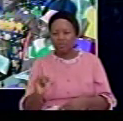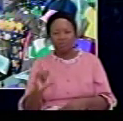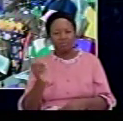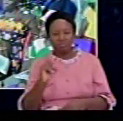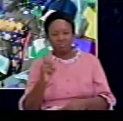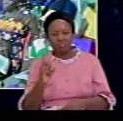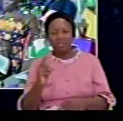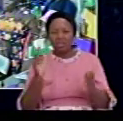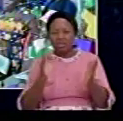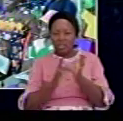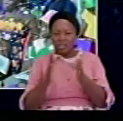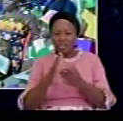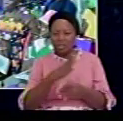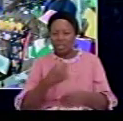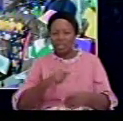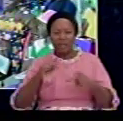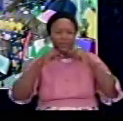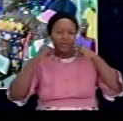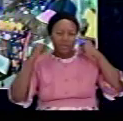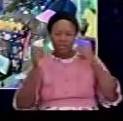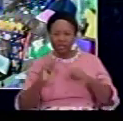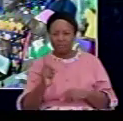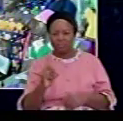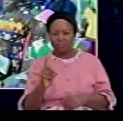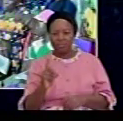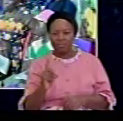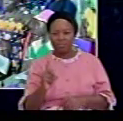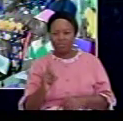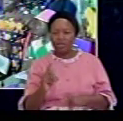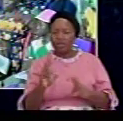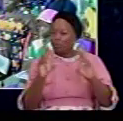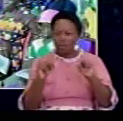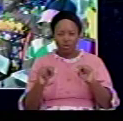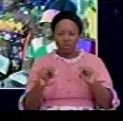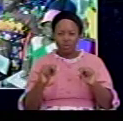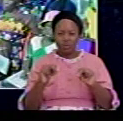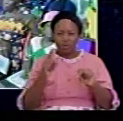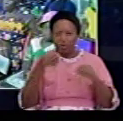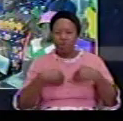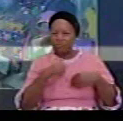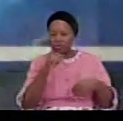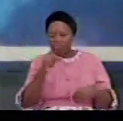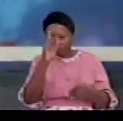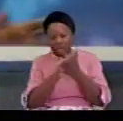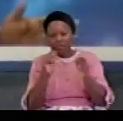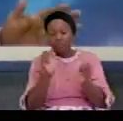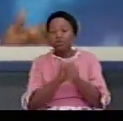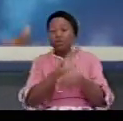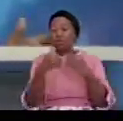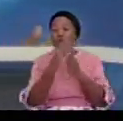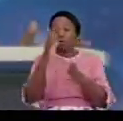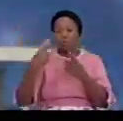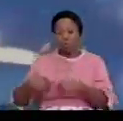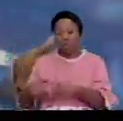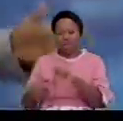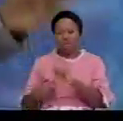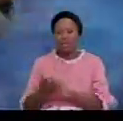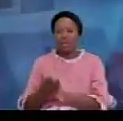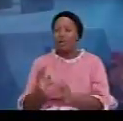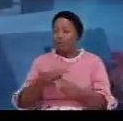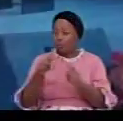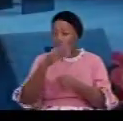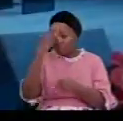Jesus and the priest. No, you have not believed with all your heart. When you know that